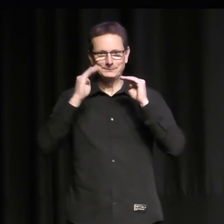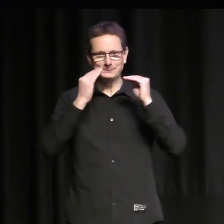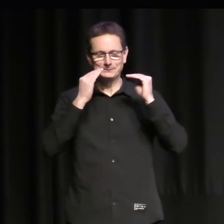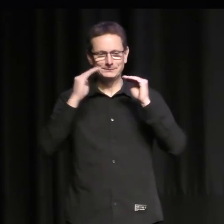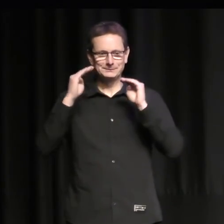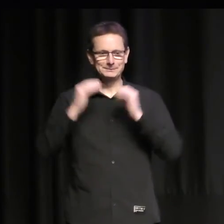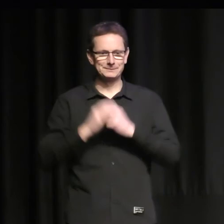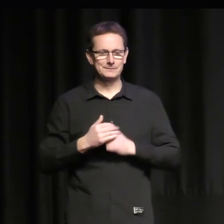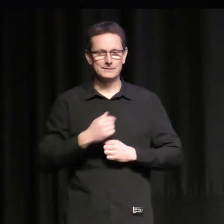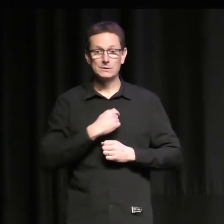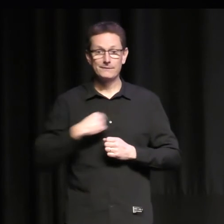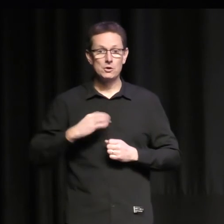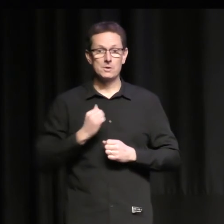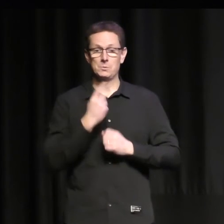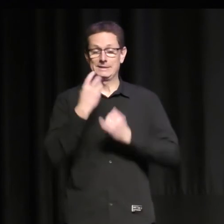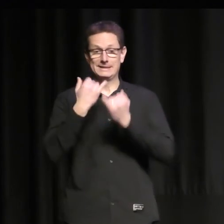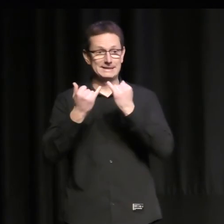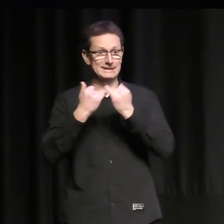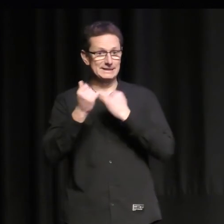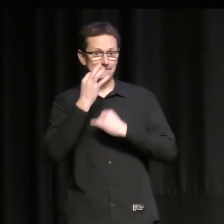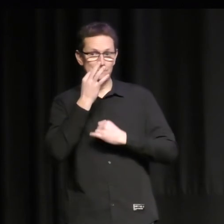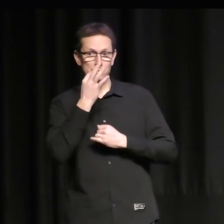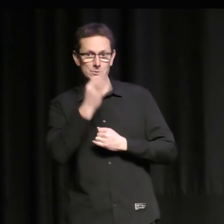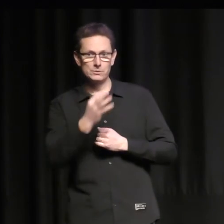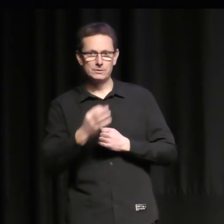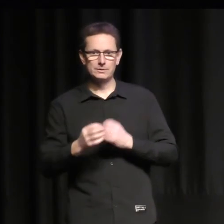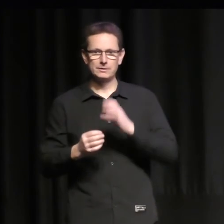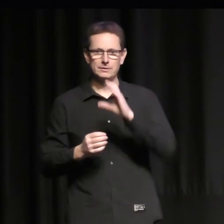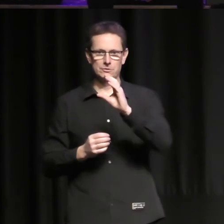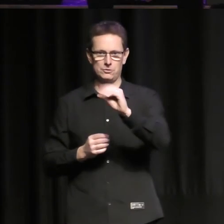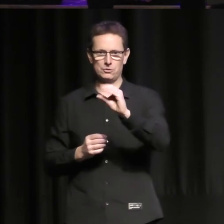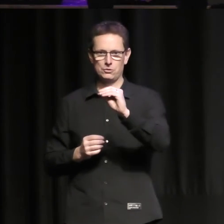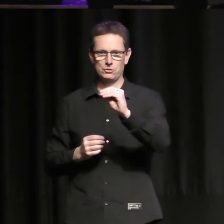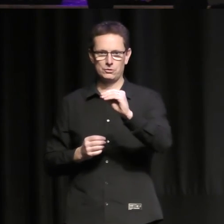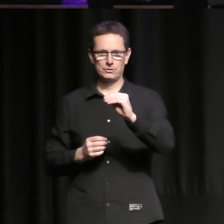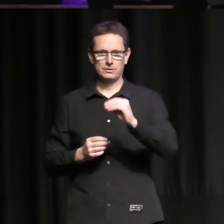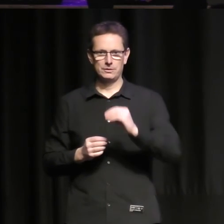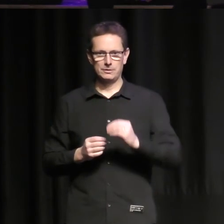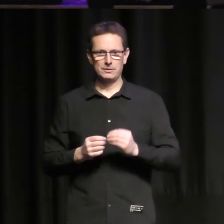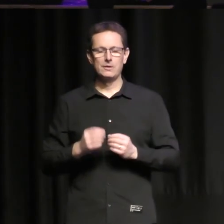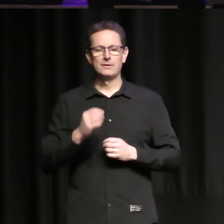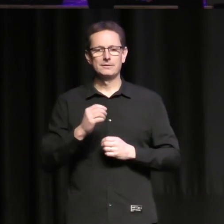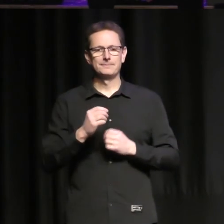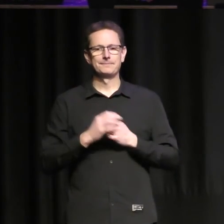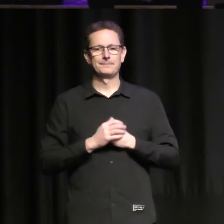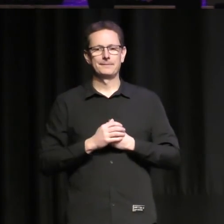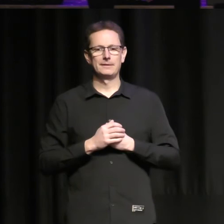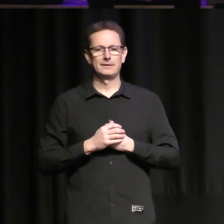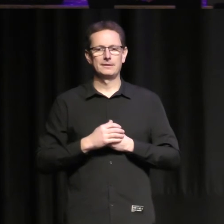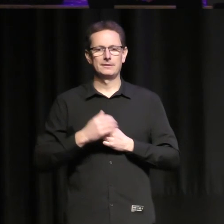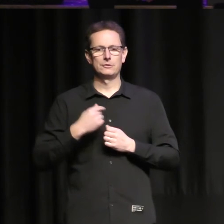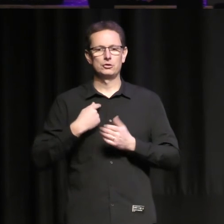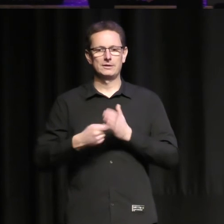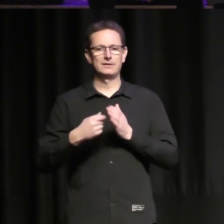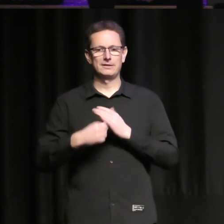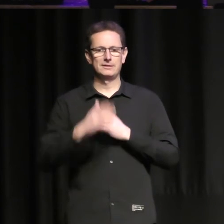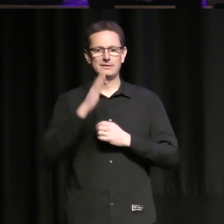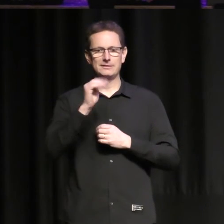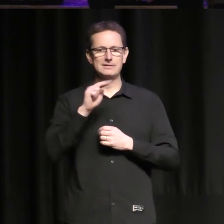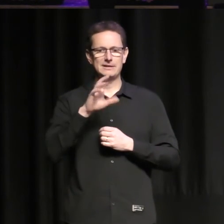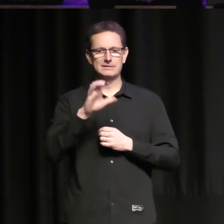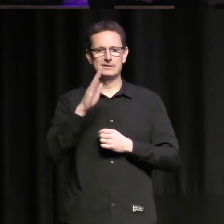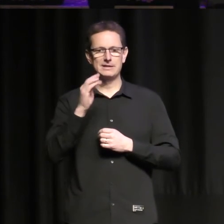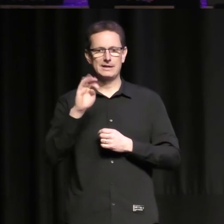Do we have any last questions? Yes, is this working? Yes. My name is Jens Järndal.